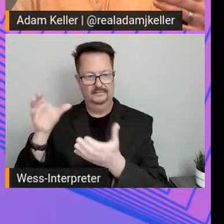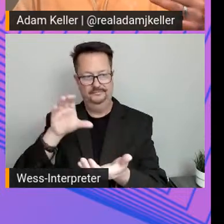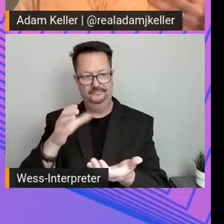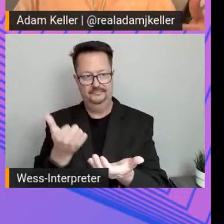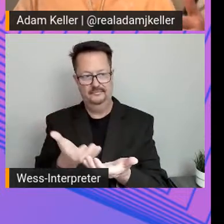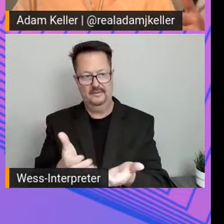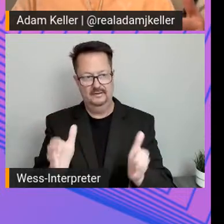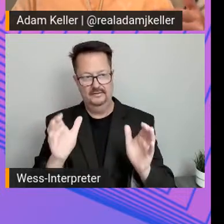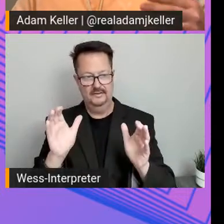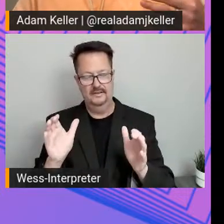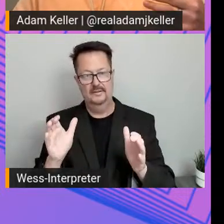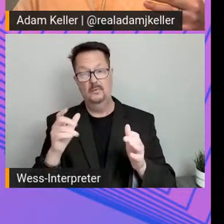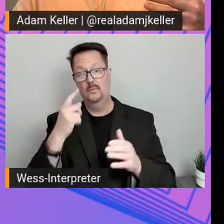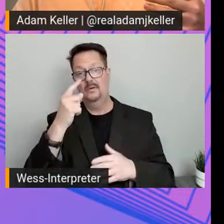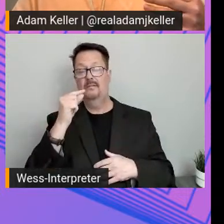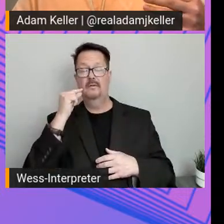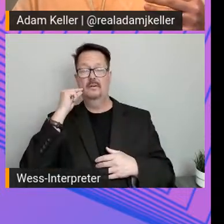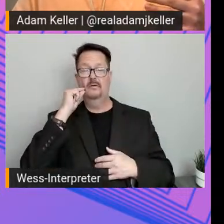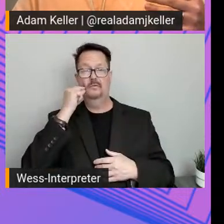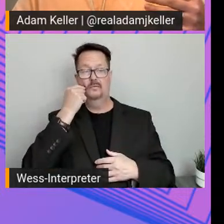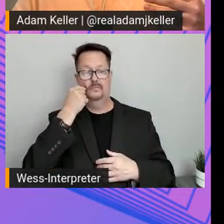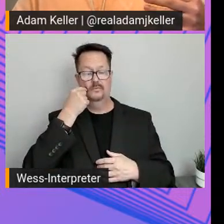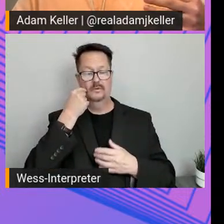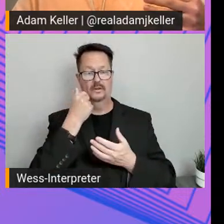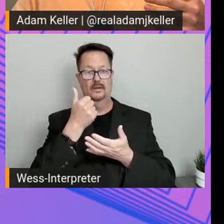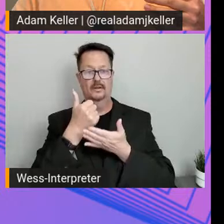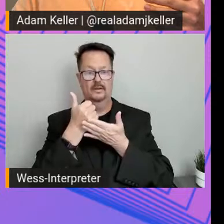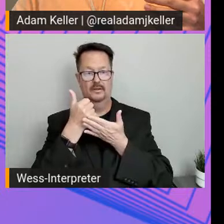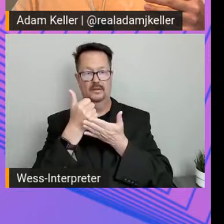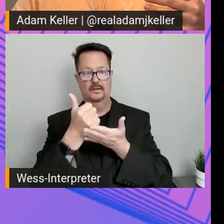cool helper methods with the